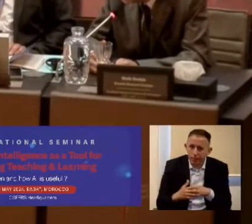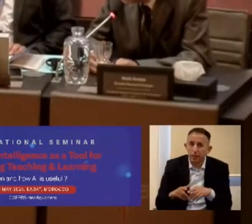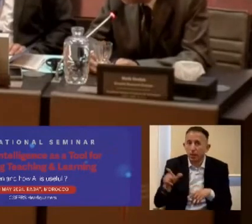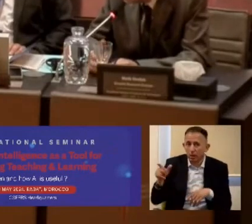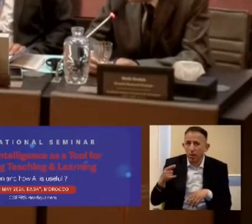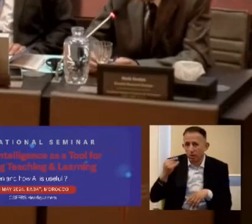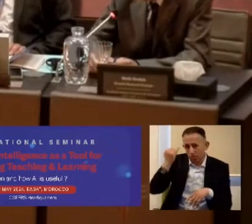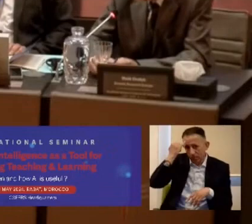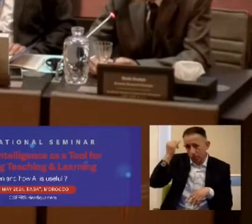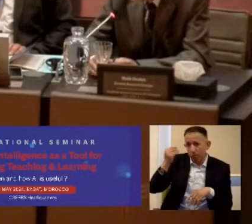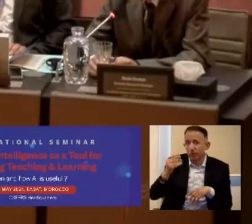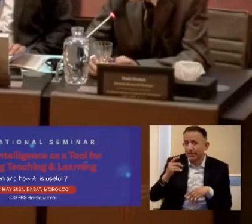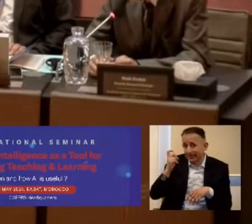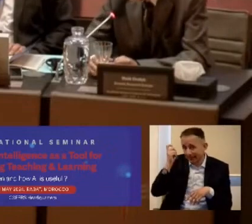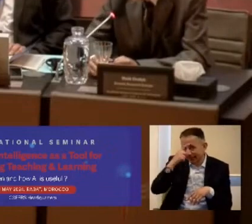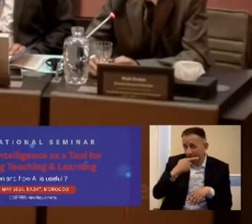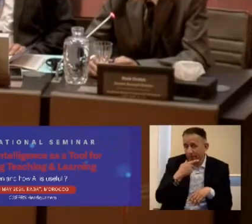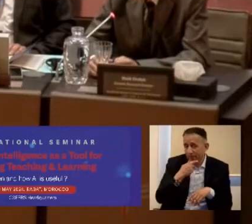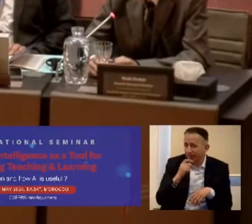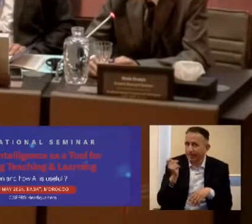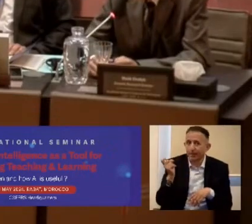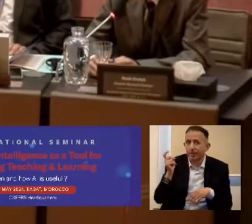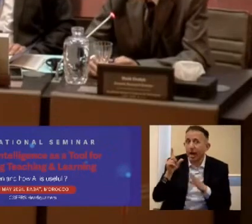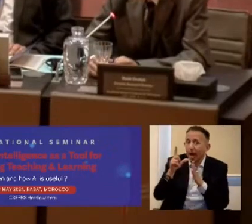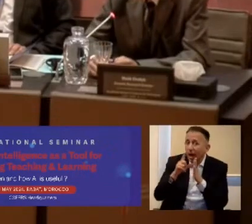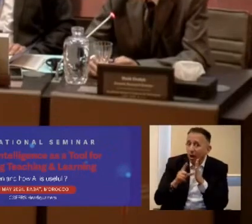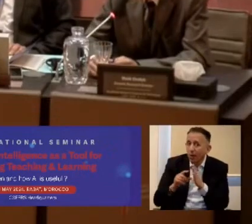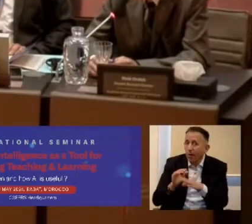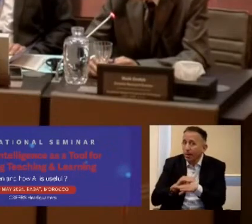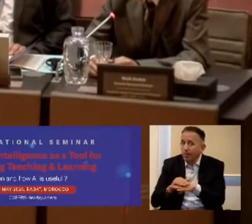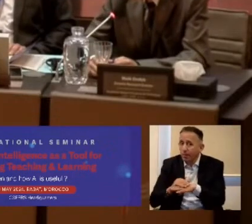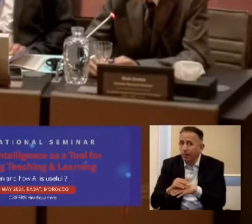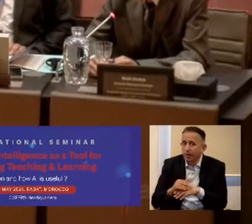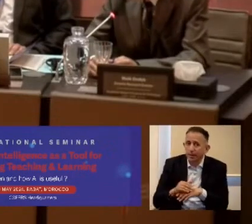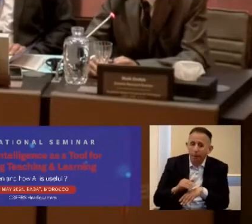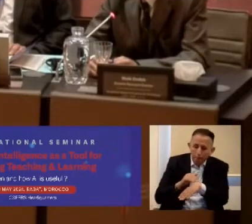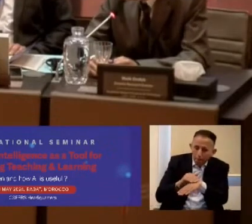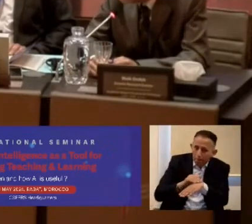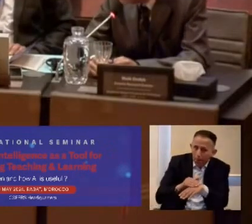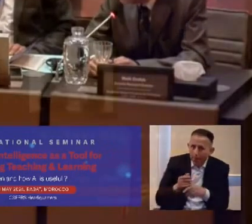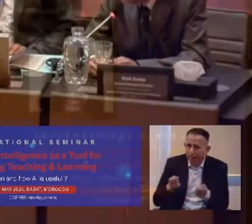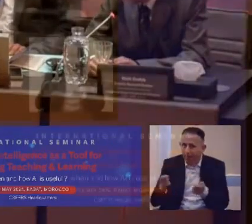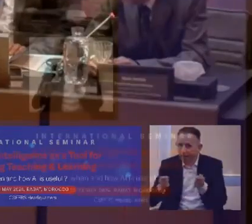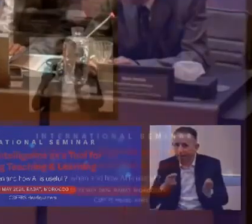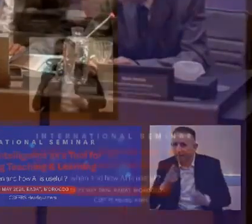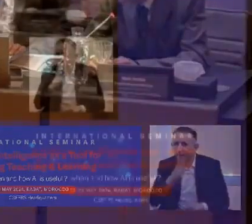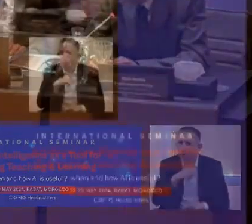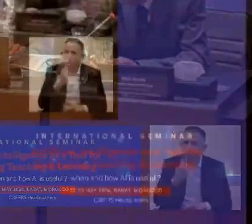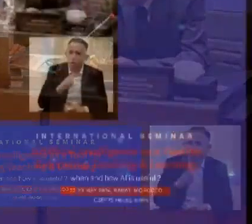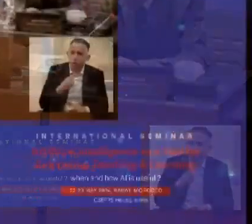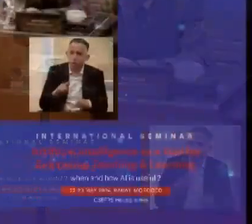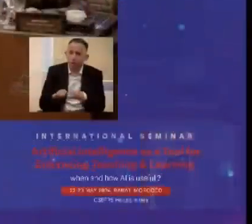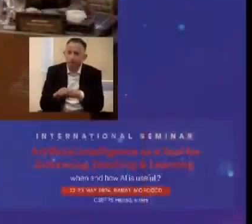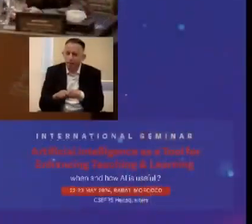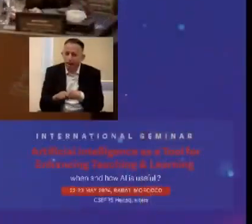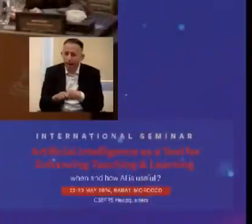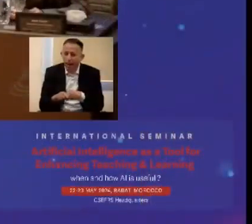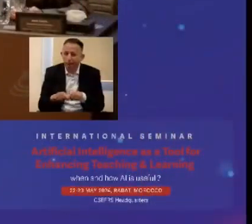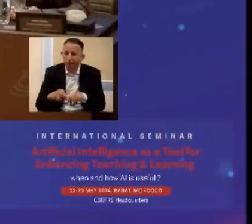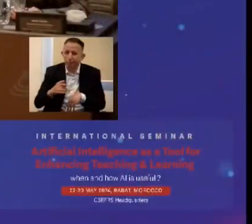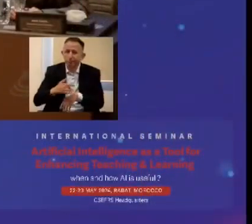awareness of these questions, and the scientific community is not as strong as the industrial one because